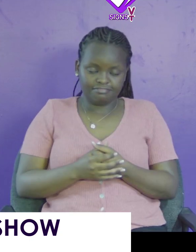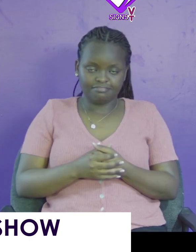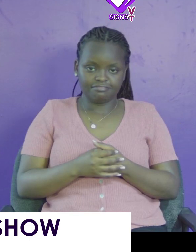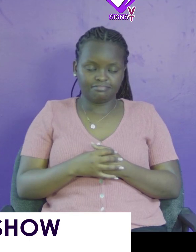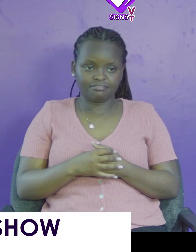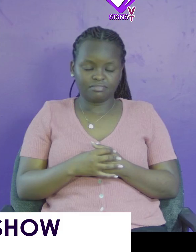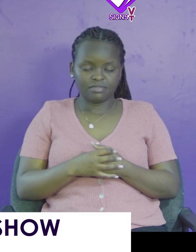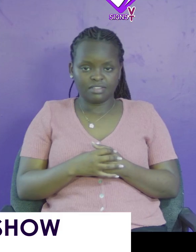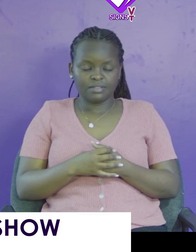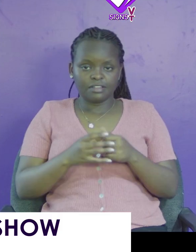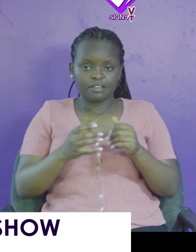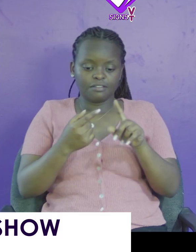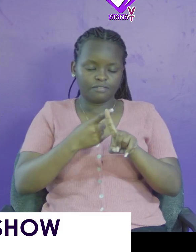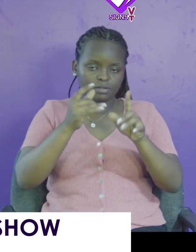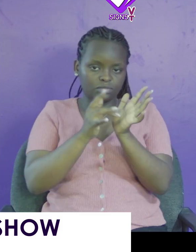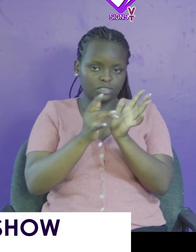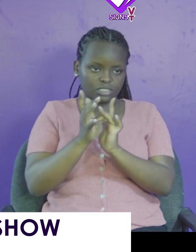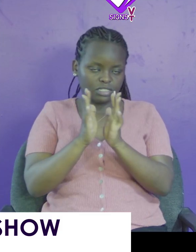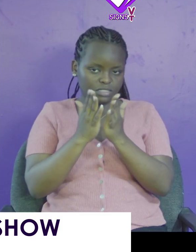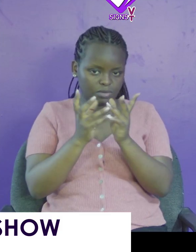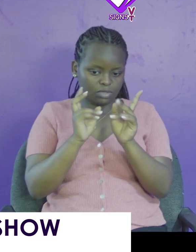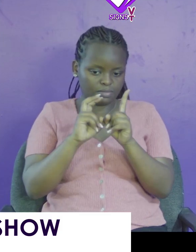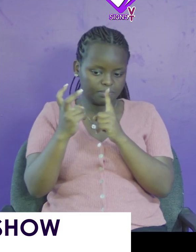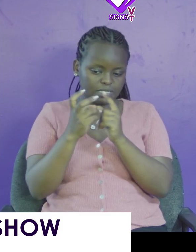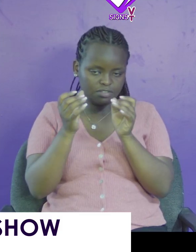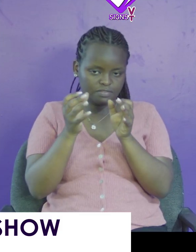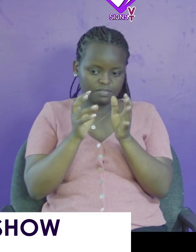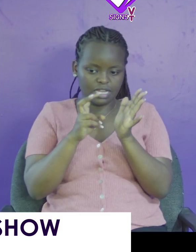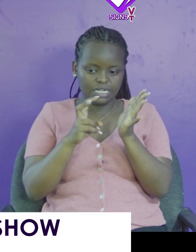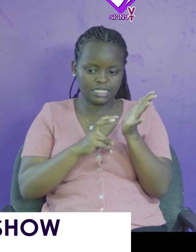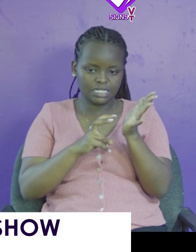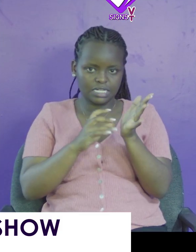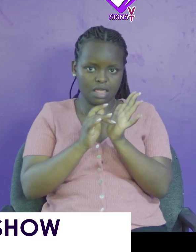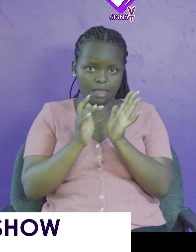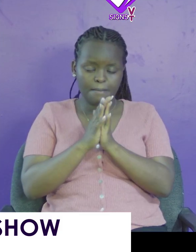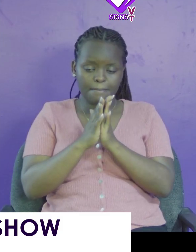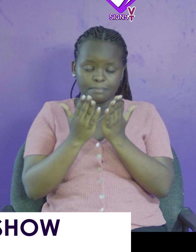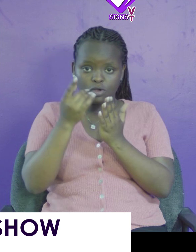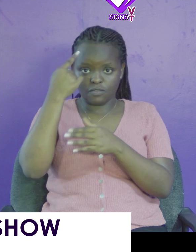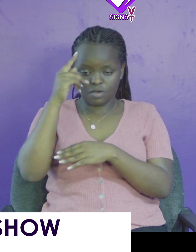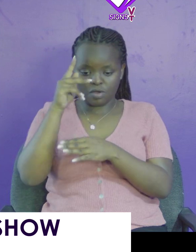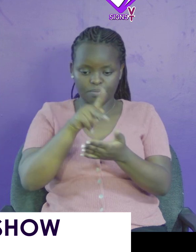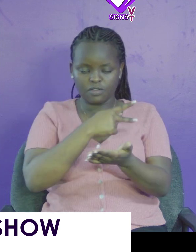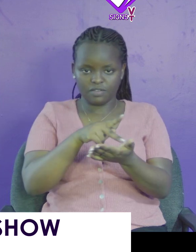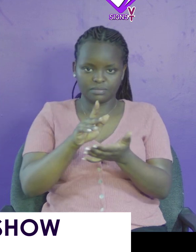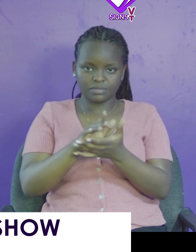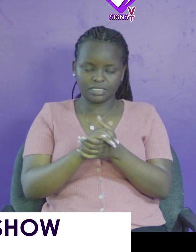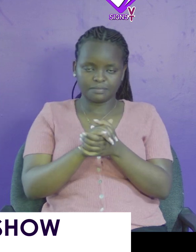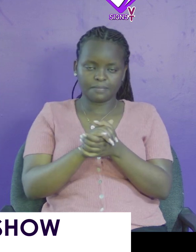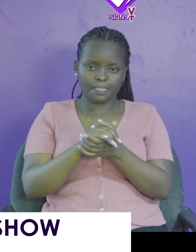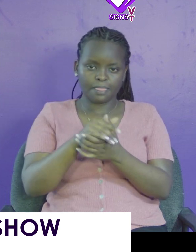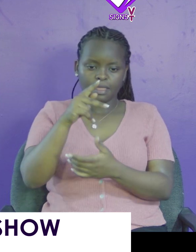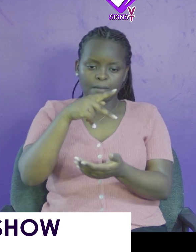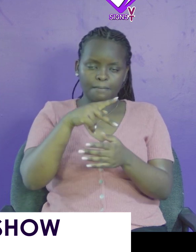From biblical perspective, if you read the book of Proverbs, it was written by a man called Solomon,